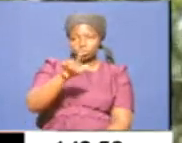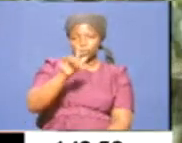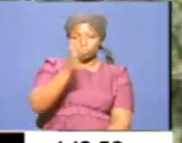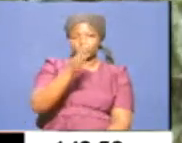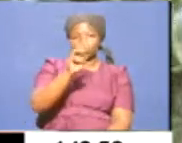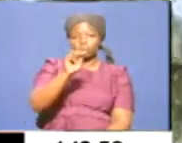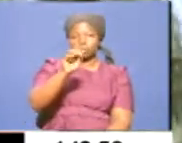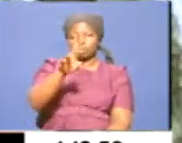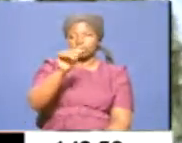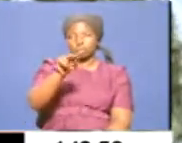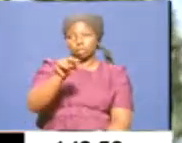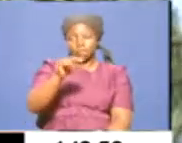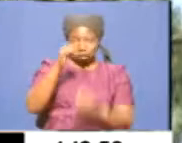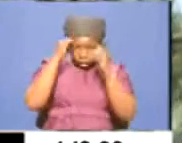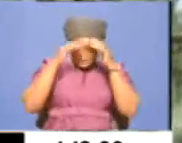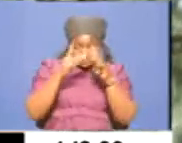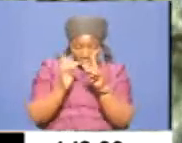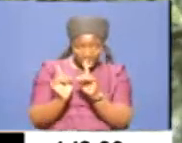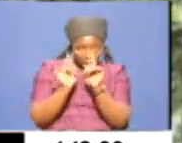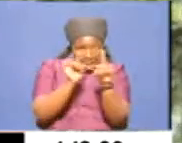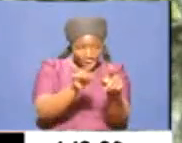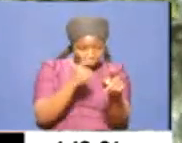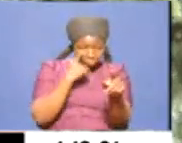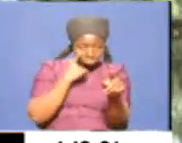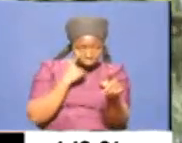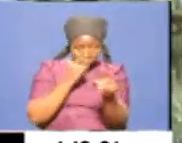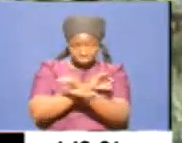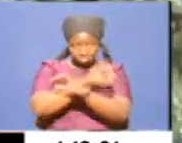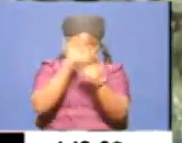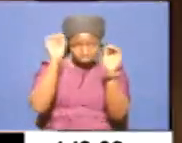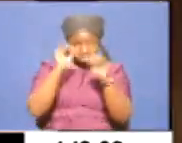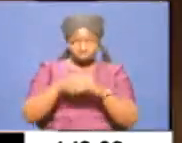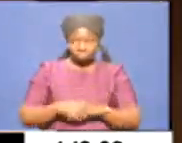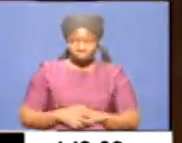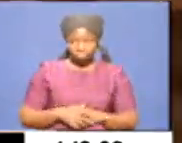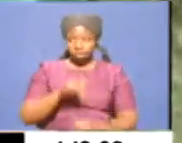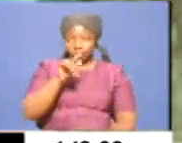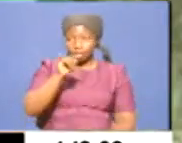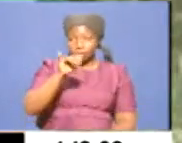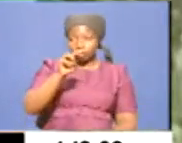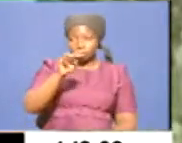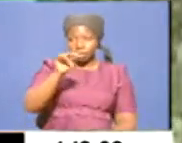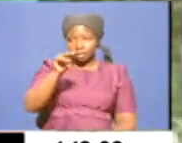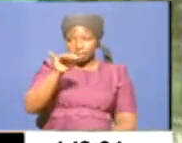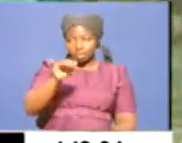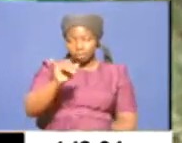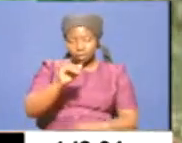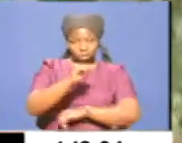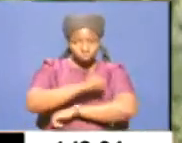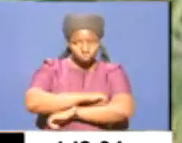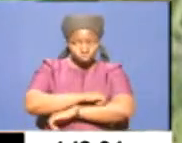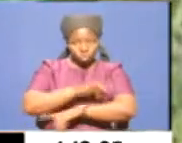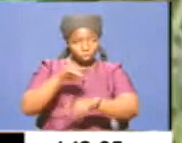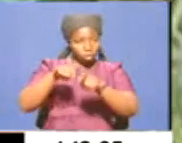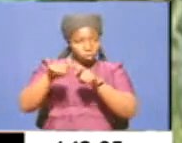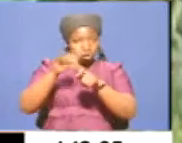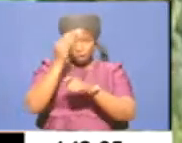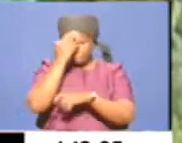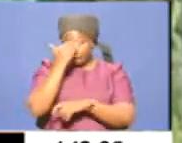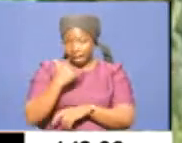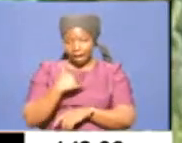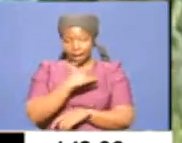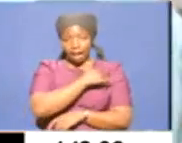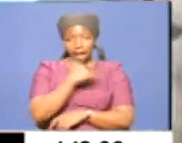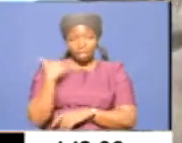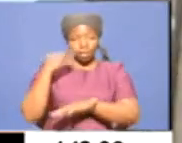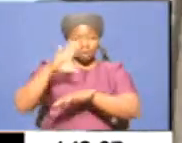by midday Wednesday, while at Tumaini Academy, which is run by the Catholic Church, at least 75% of learners had